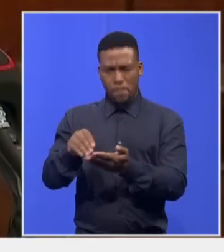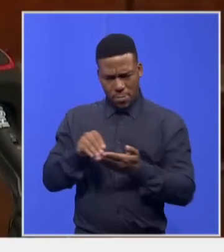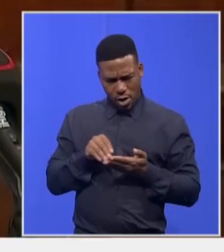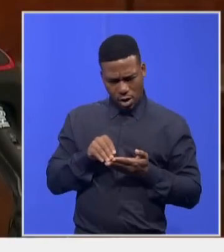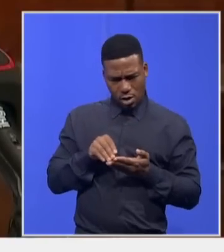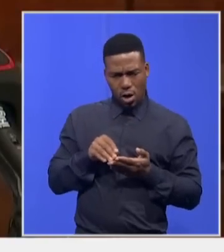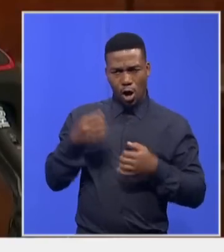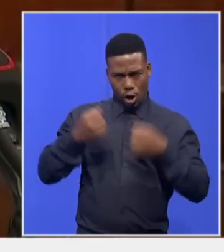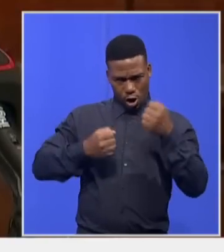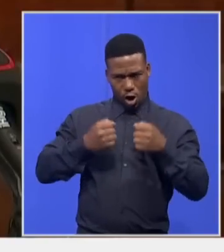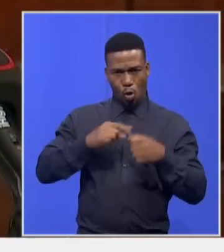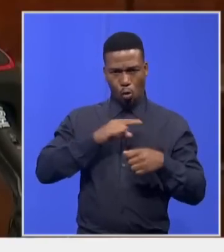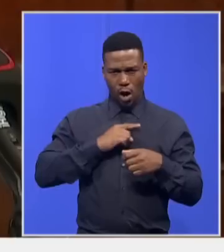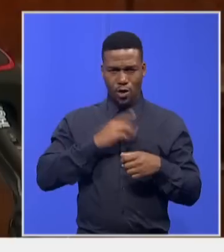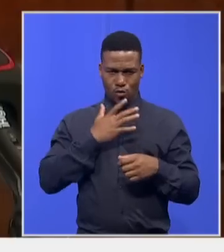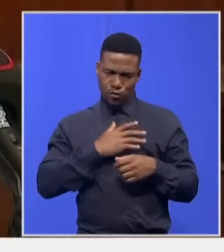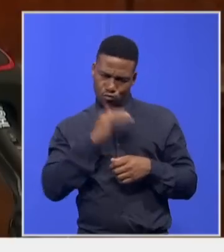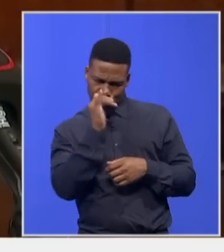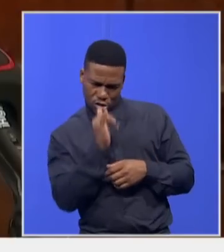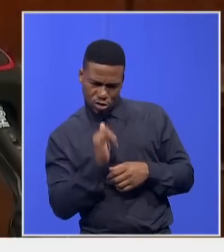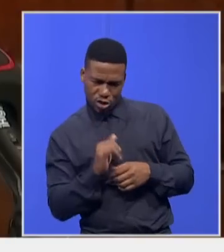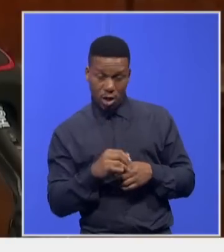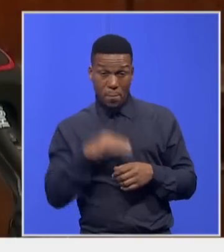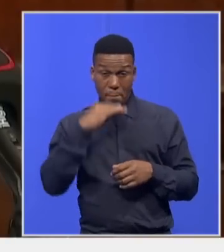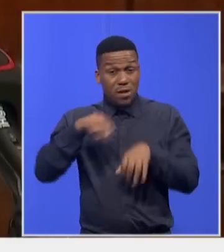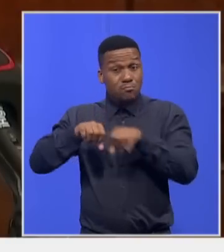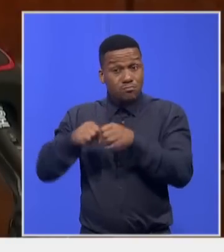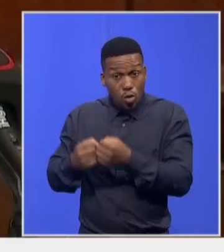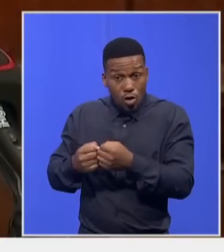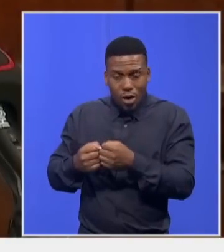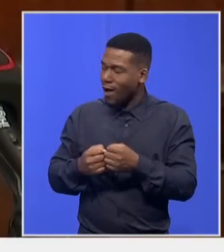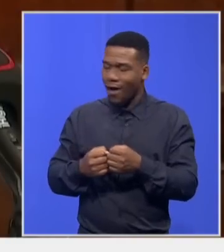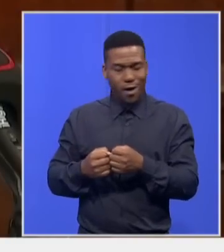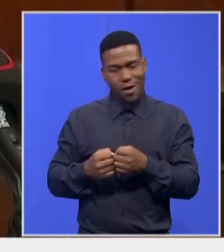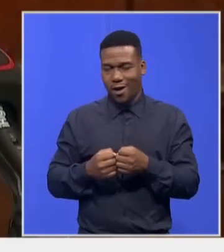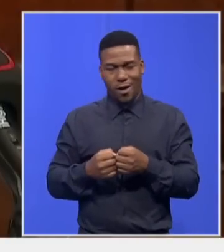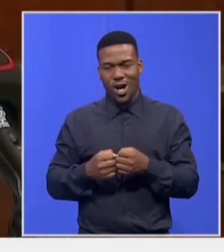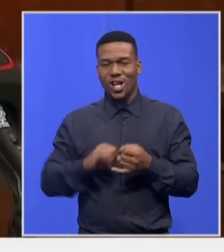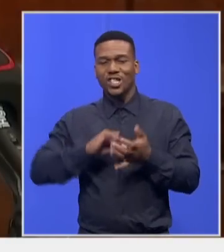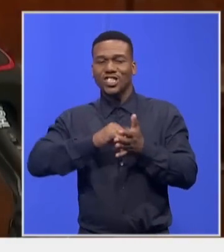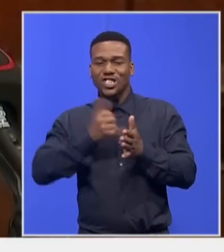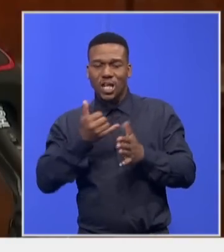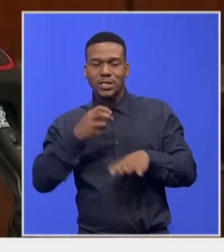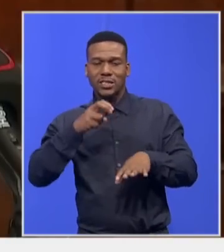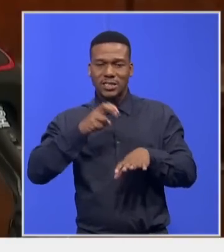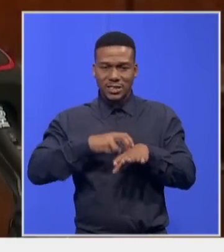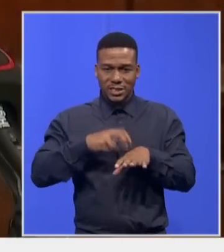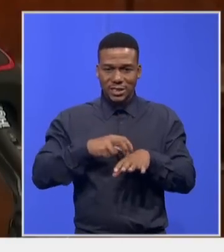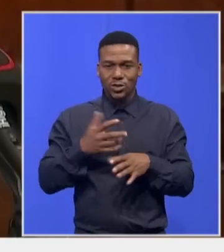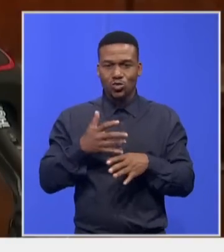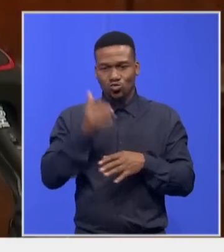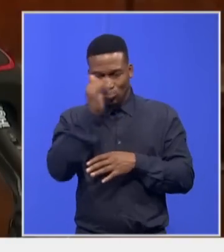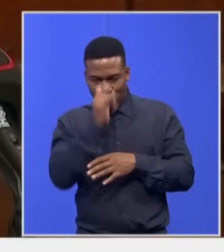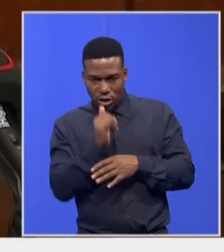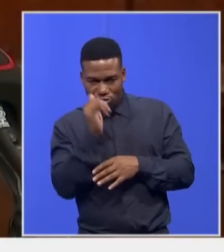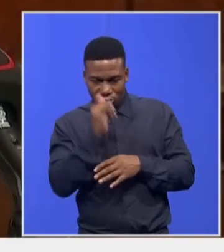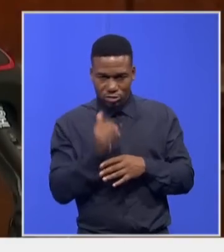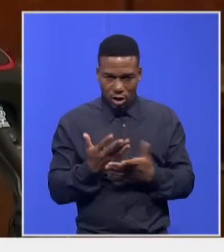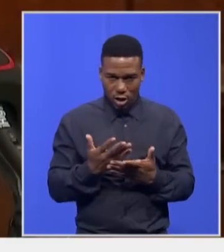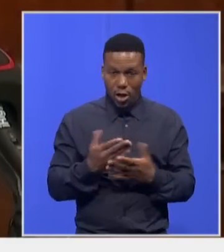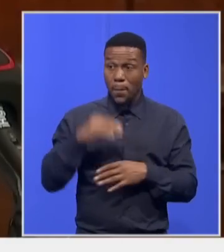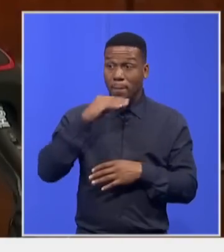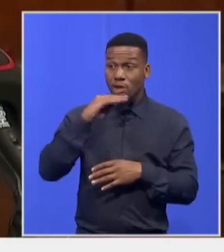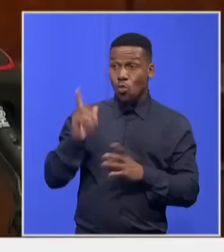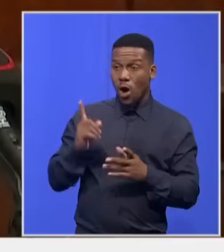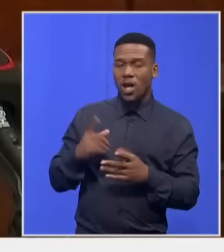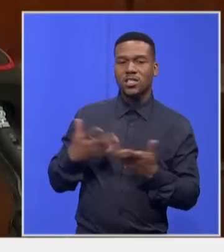checkup. It doesn't mean that the car is broken. So in engineering technical terms, we call that philosophy maintenance. It's just the